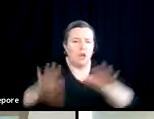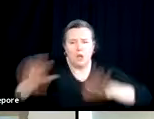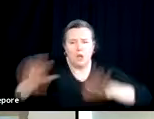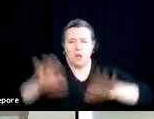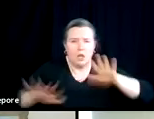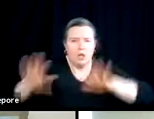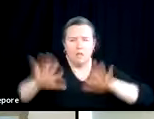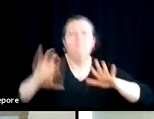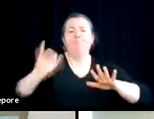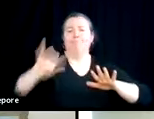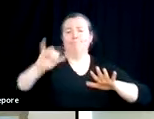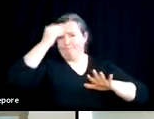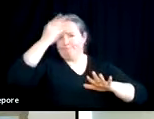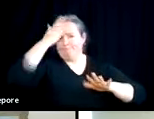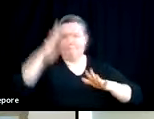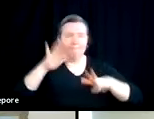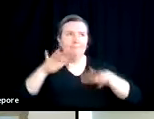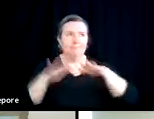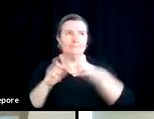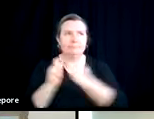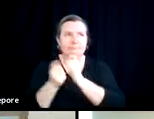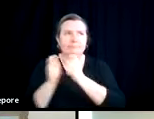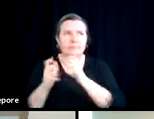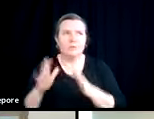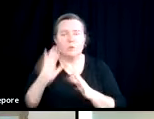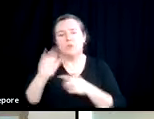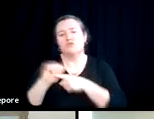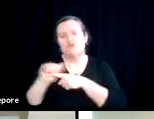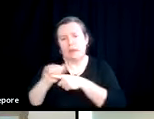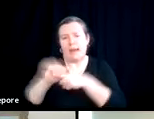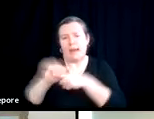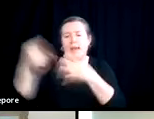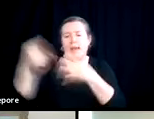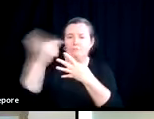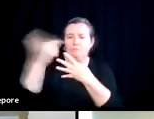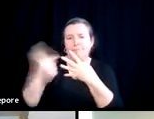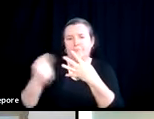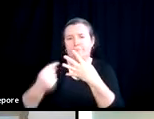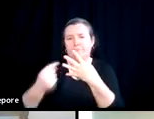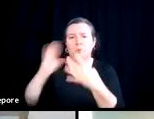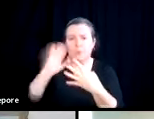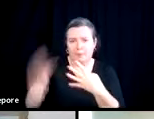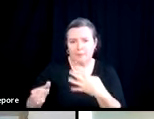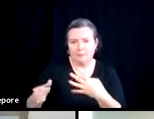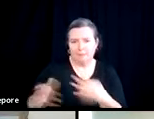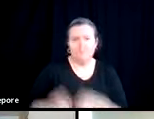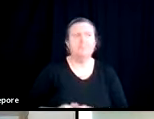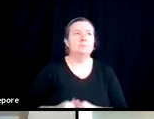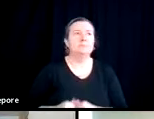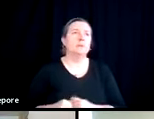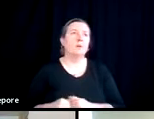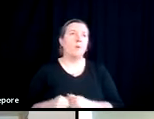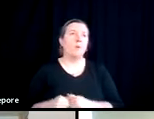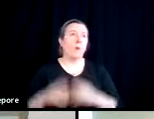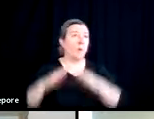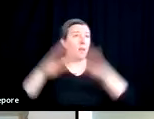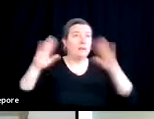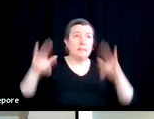bit more training. Other than that, the system itself has